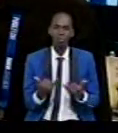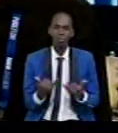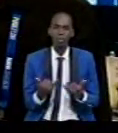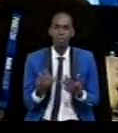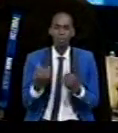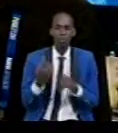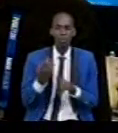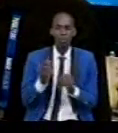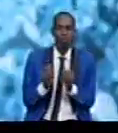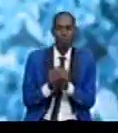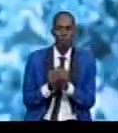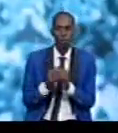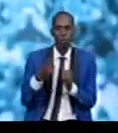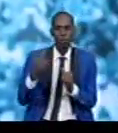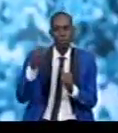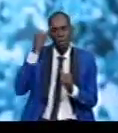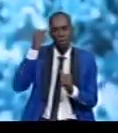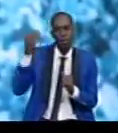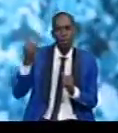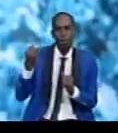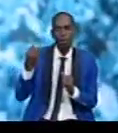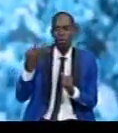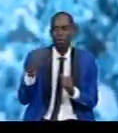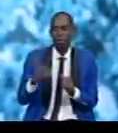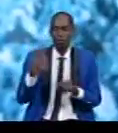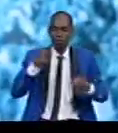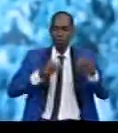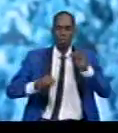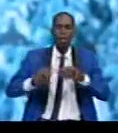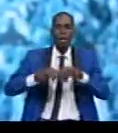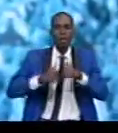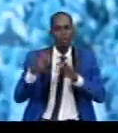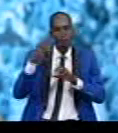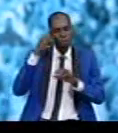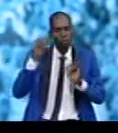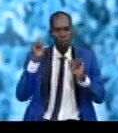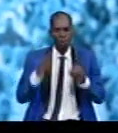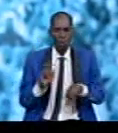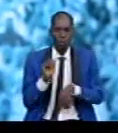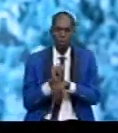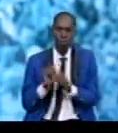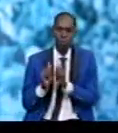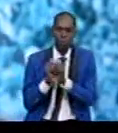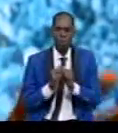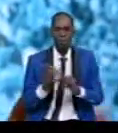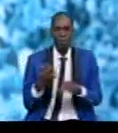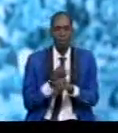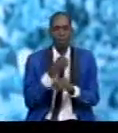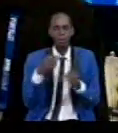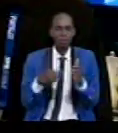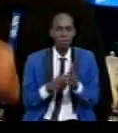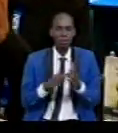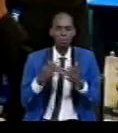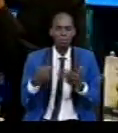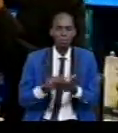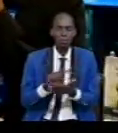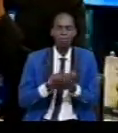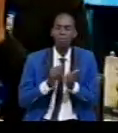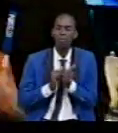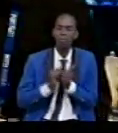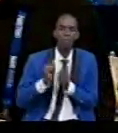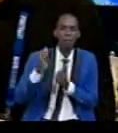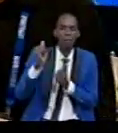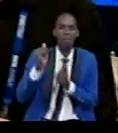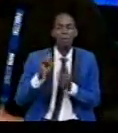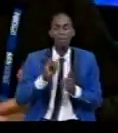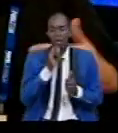from technology perspective, how do you think we can partner together and take this gospel far and wide? I'm really